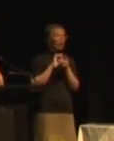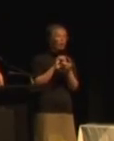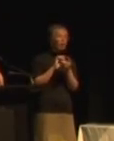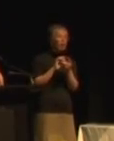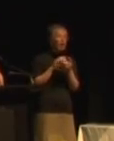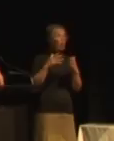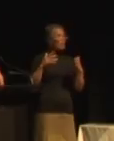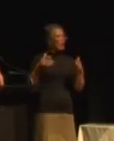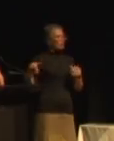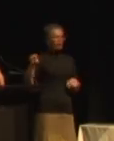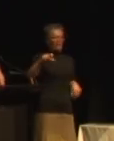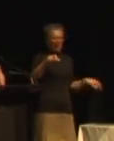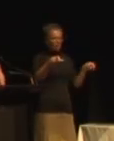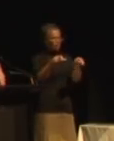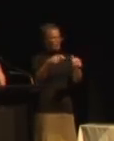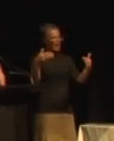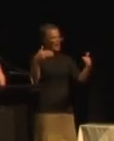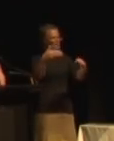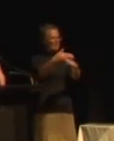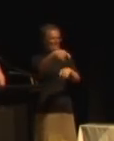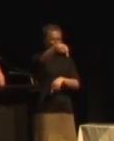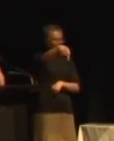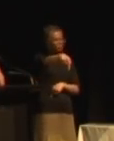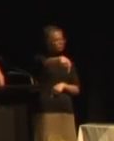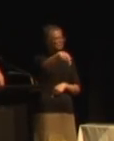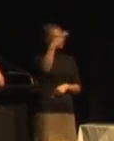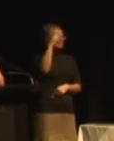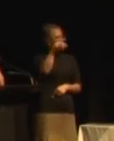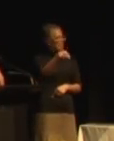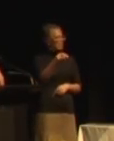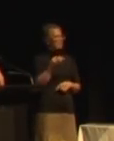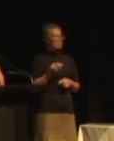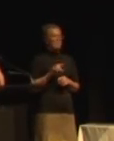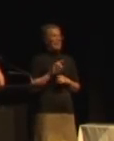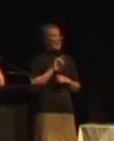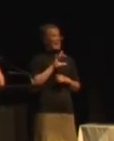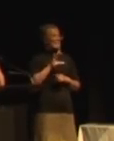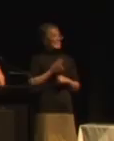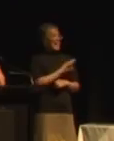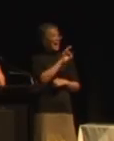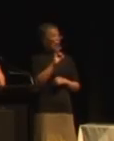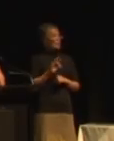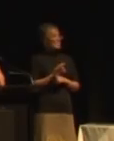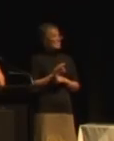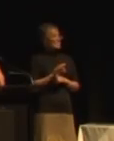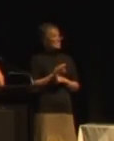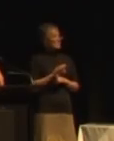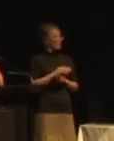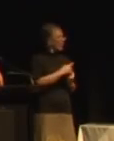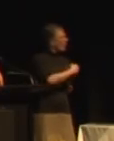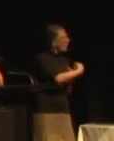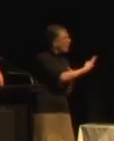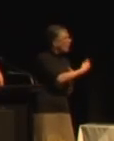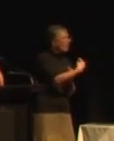two rivers flow together. Growing up, most towns in a 10-hour radius didn't have any McDonald's, and